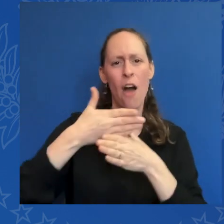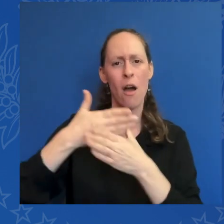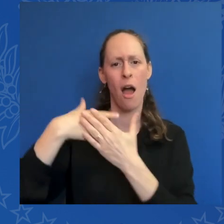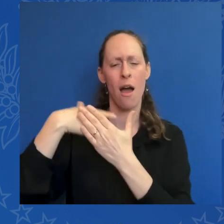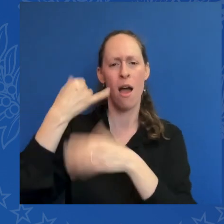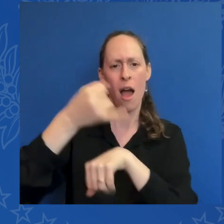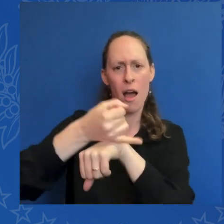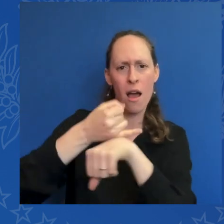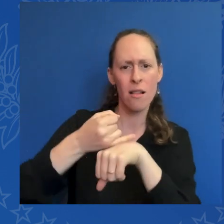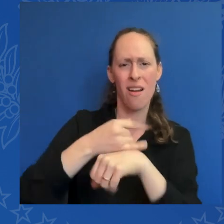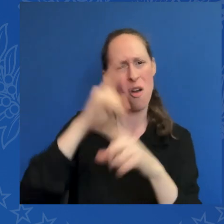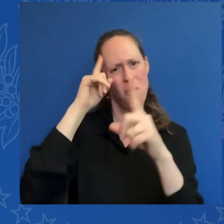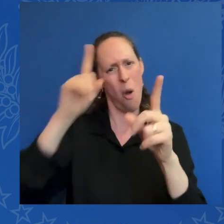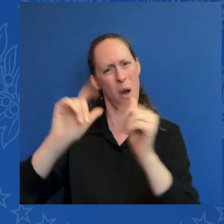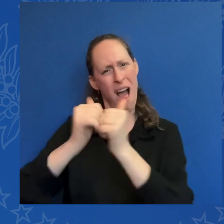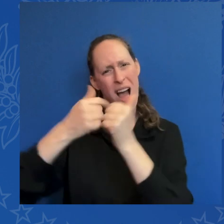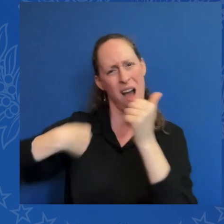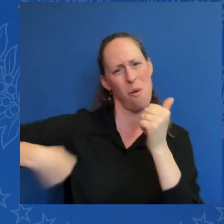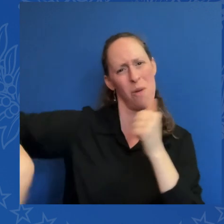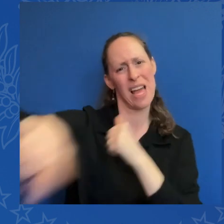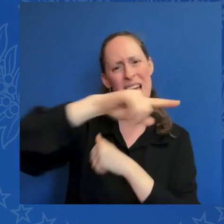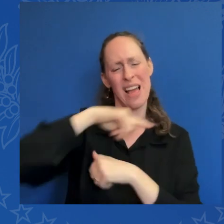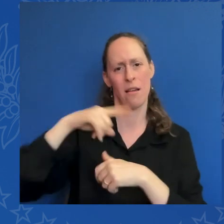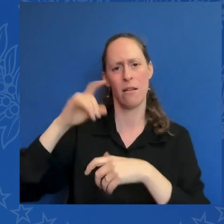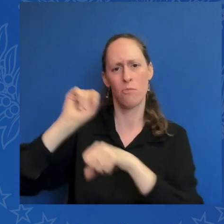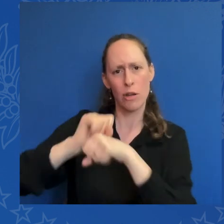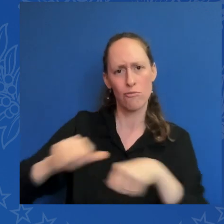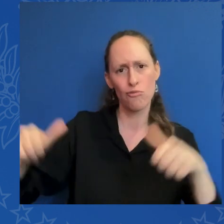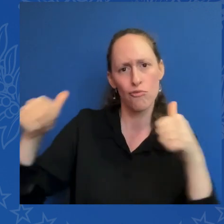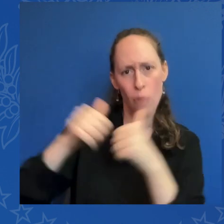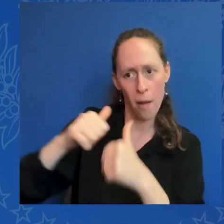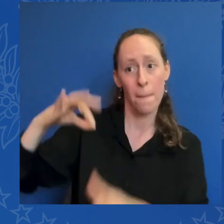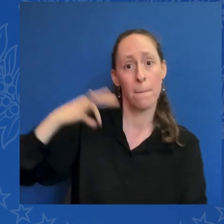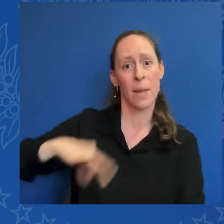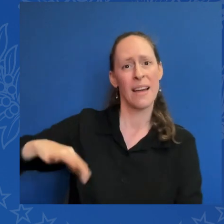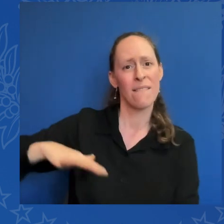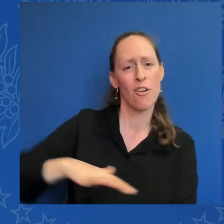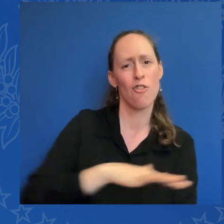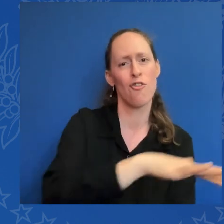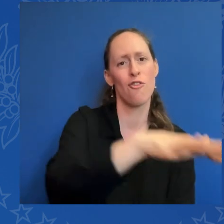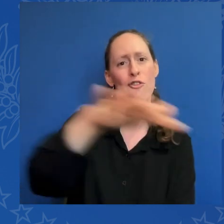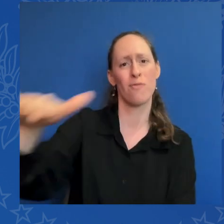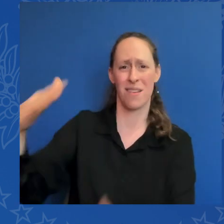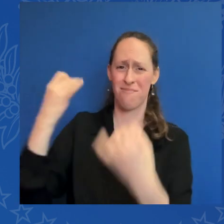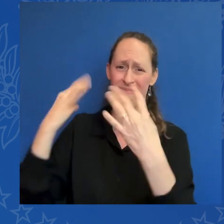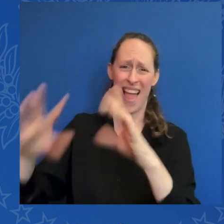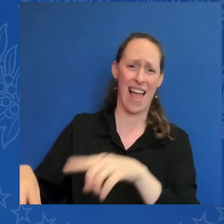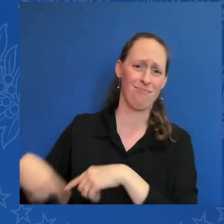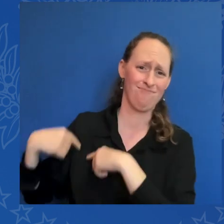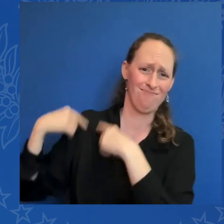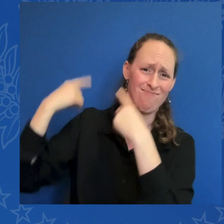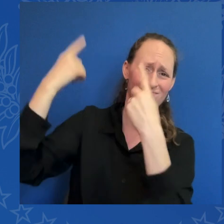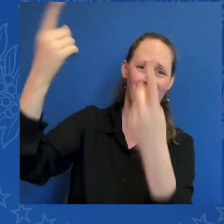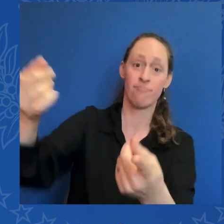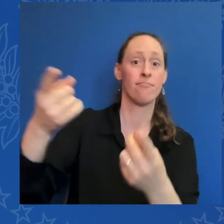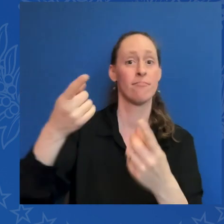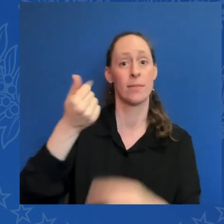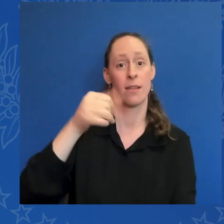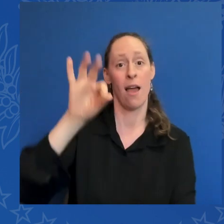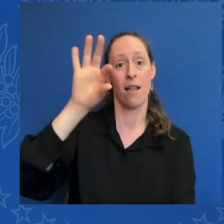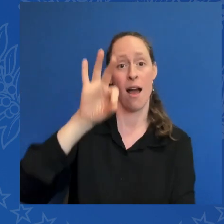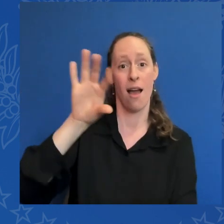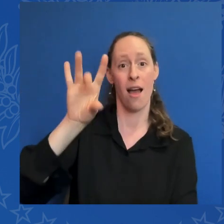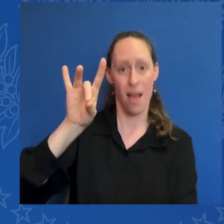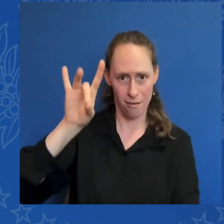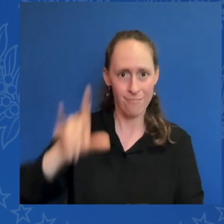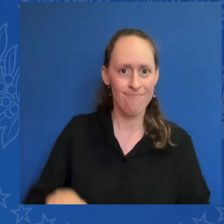been achieved since 1998, but there remains a farther shore to reach. We must ensure that